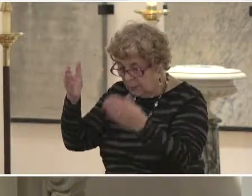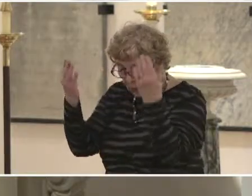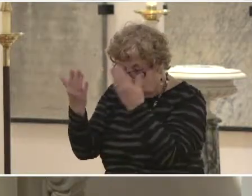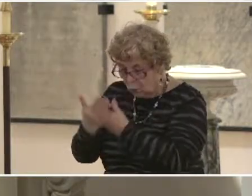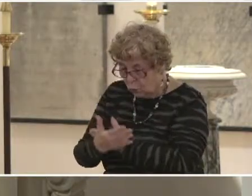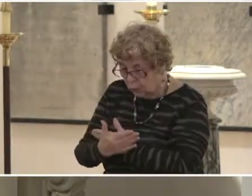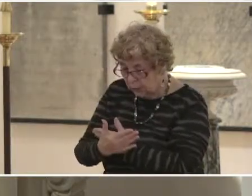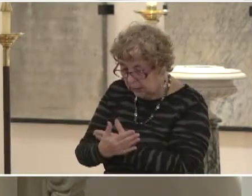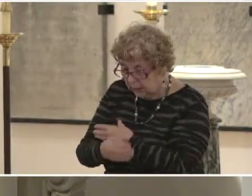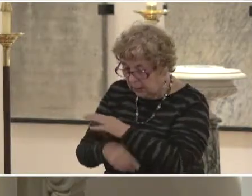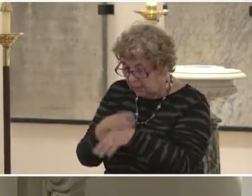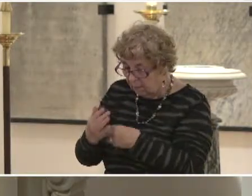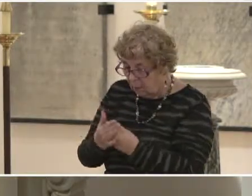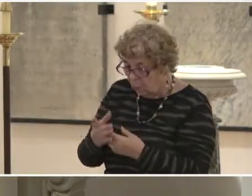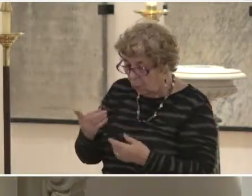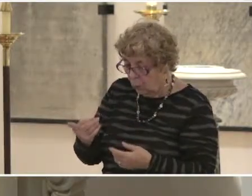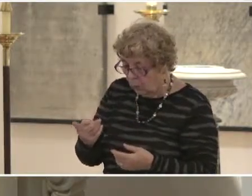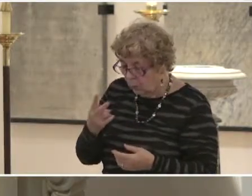But